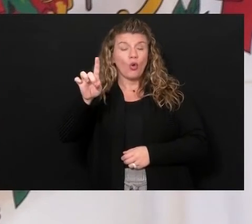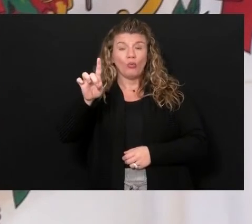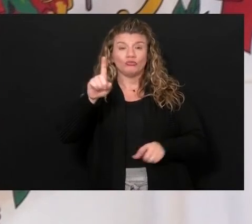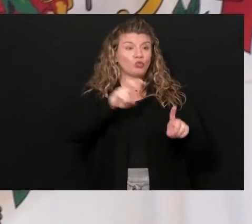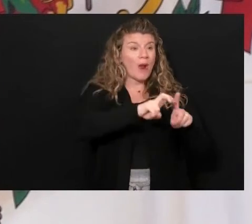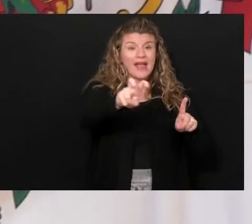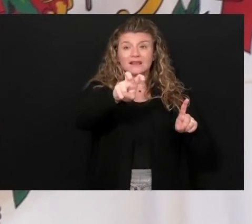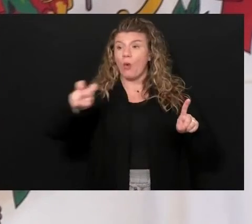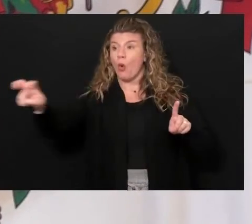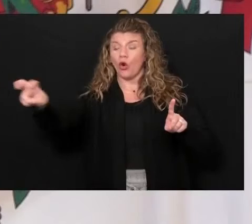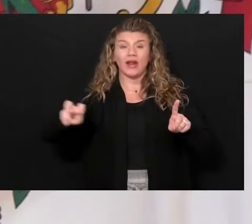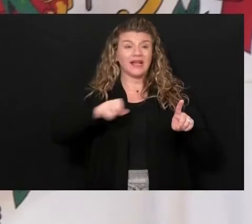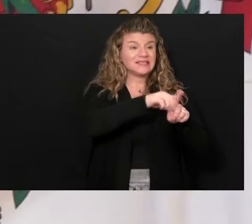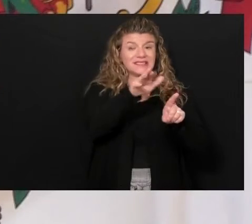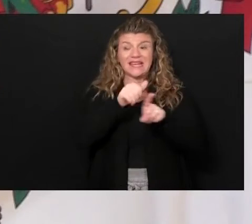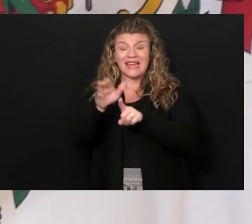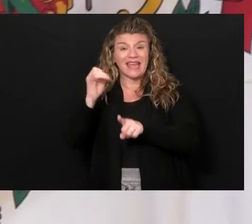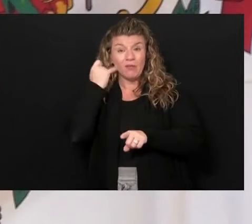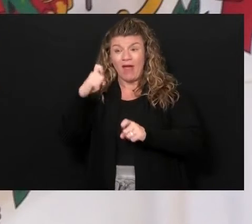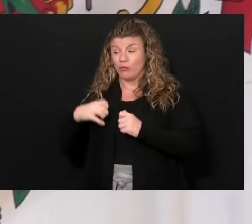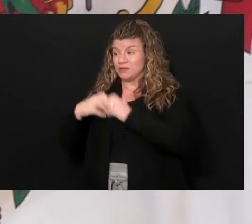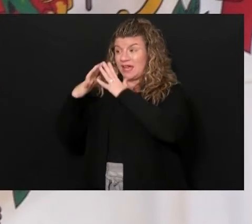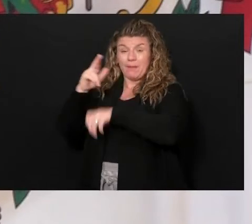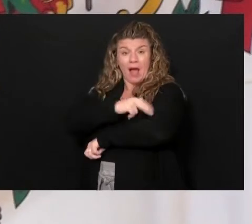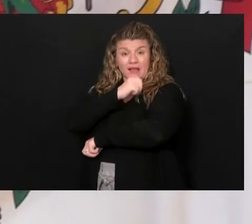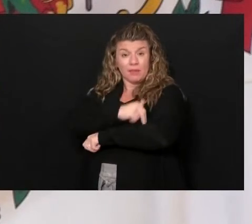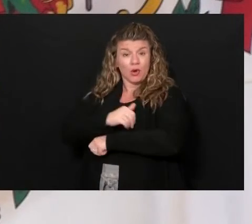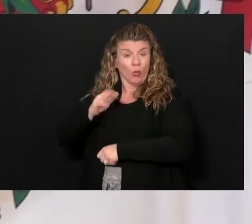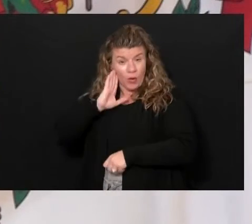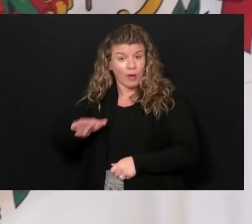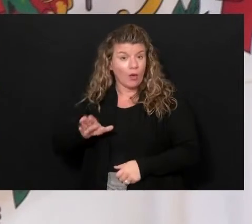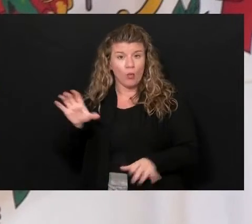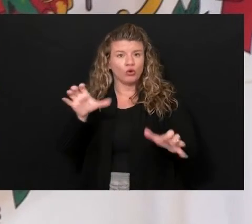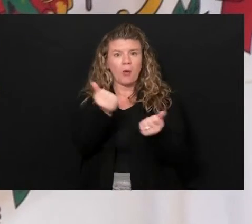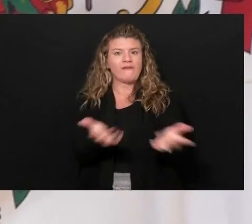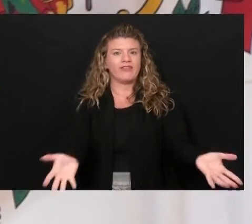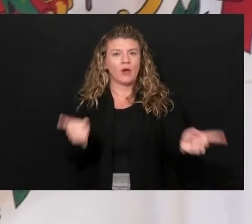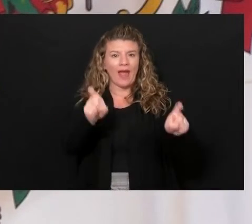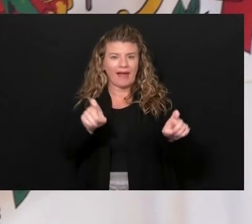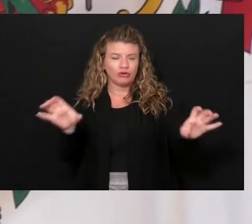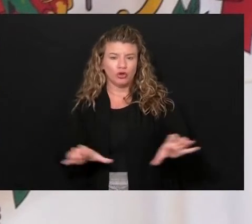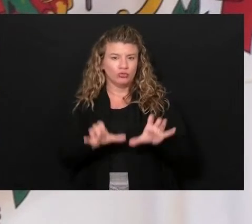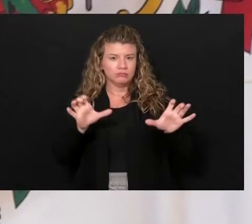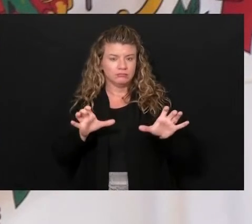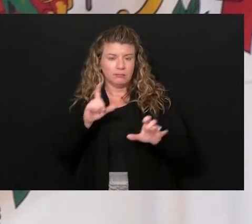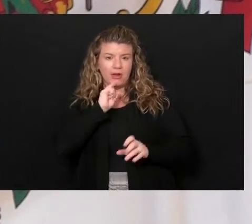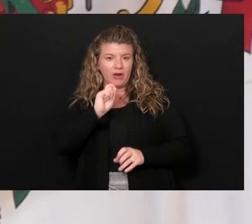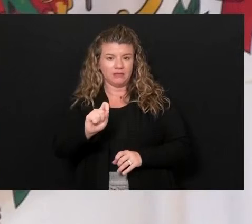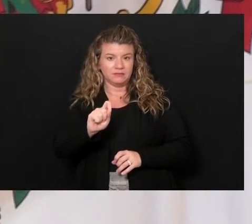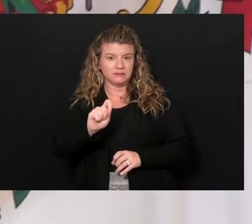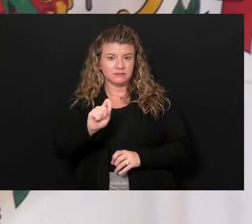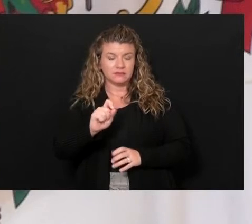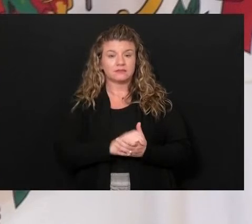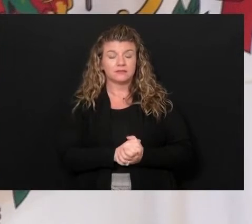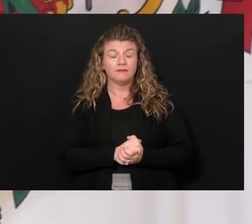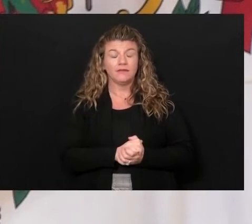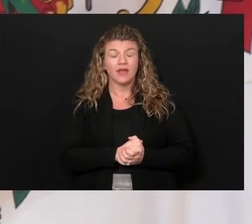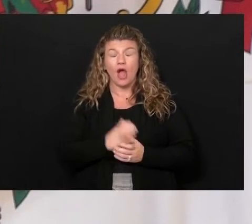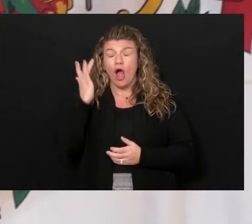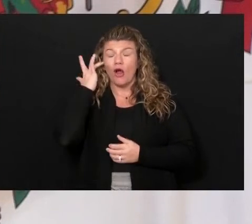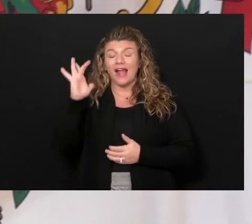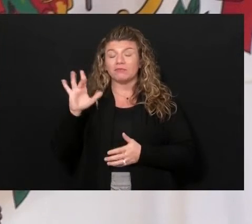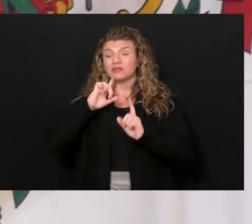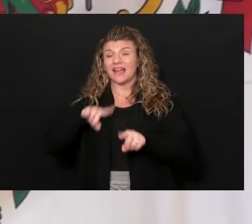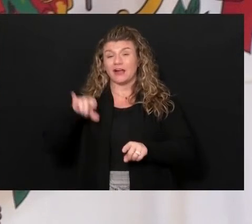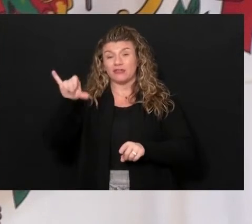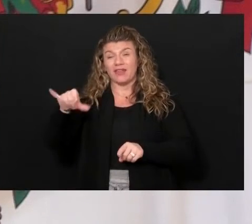a National Guard hospital, or we're going to do whatever we have to do. I mean, that's all there is to it. You know, now our experts can answer